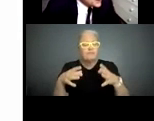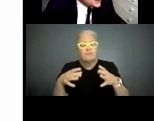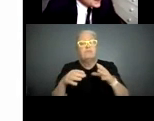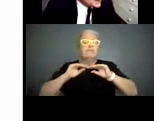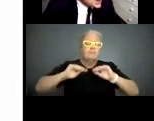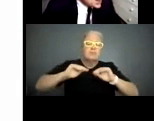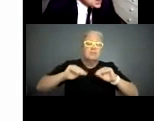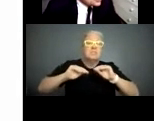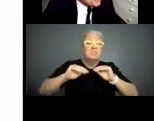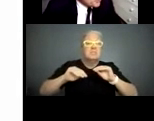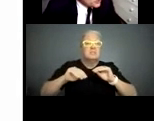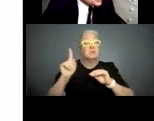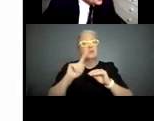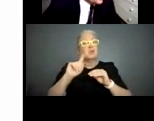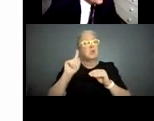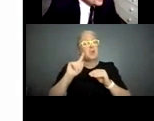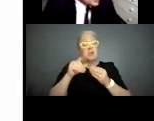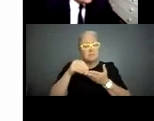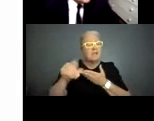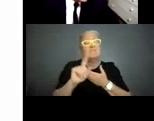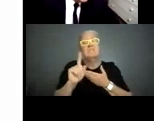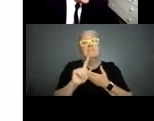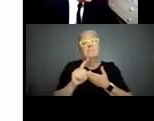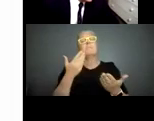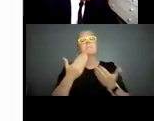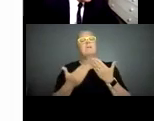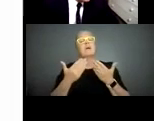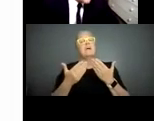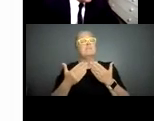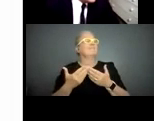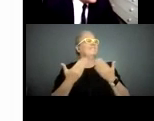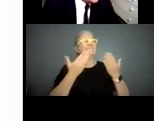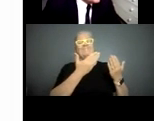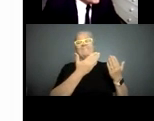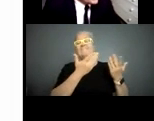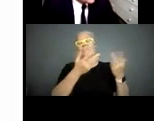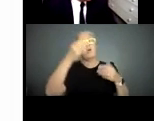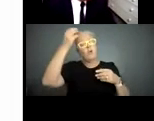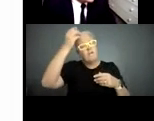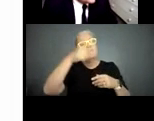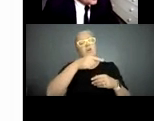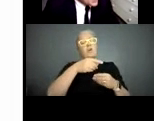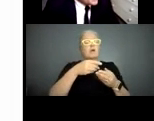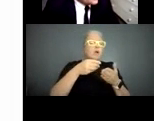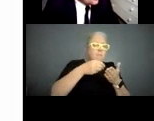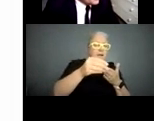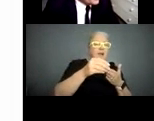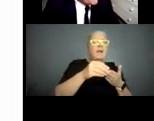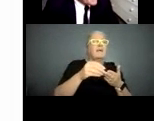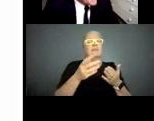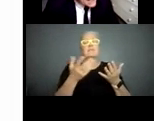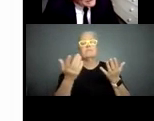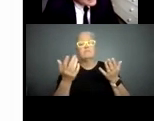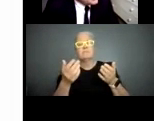the facilities to improve the school from the local municipality and recruit parents who have building skills to widen the door, build